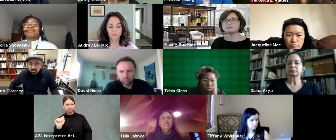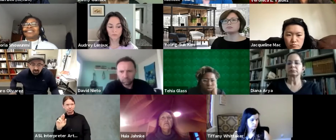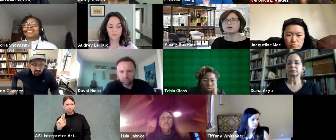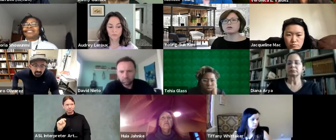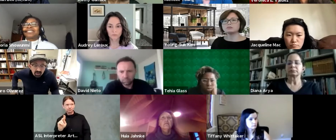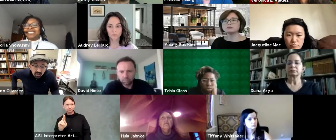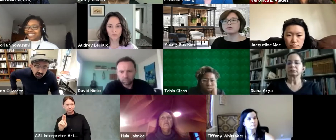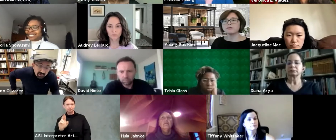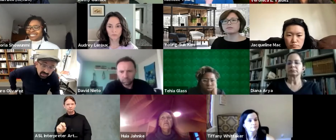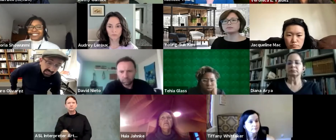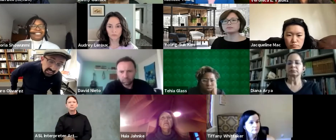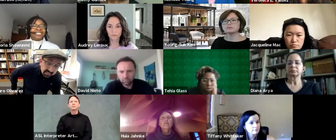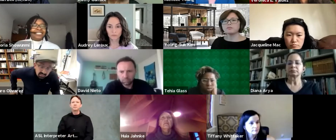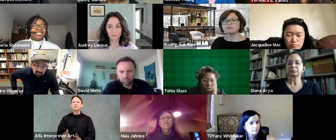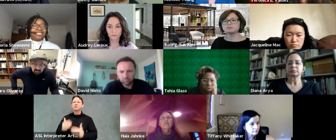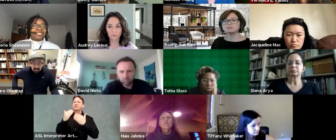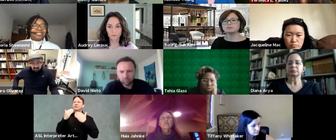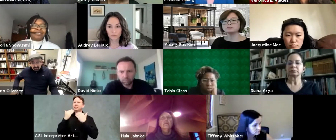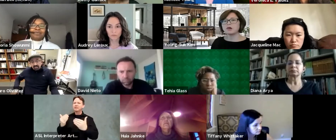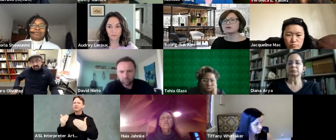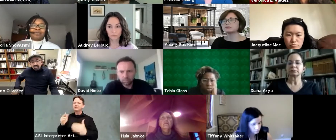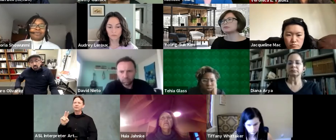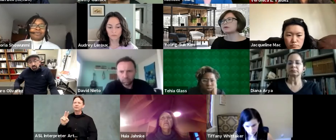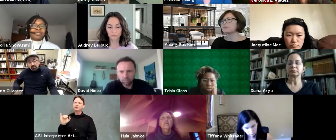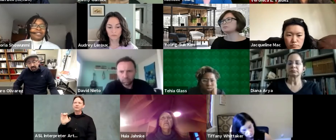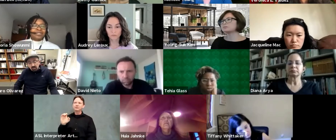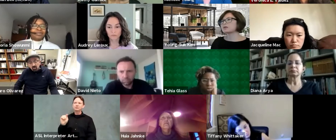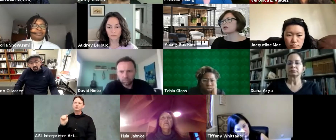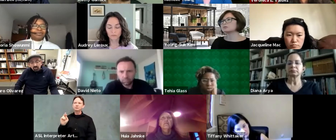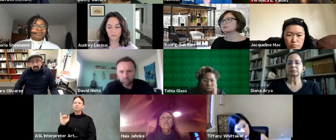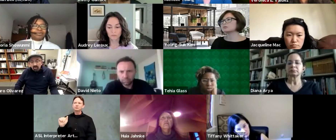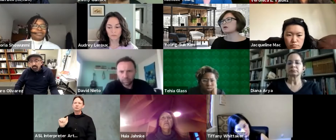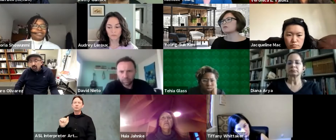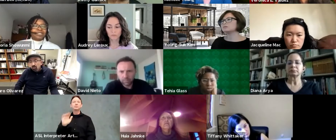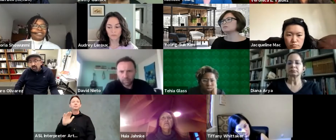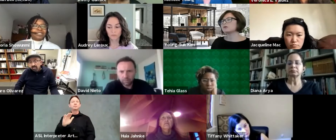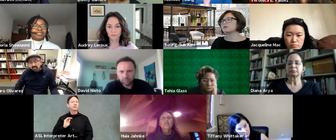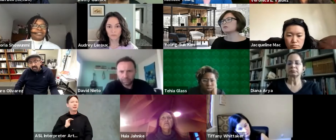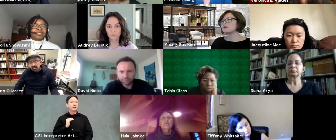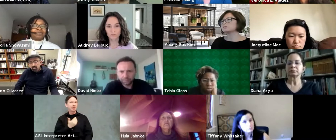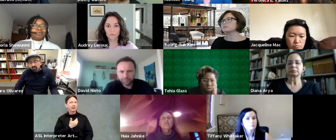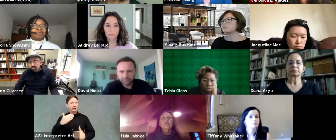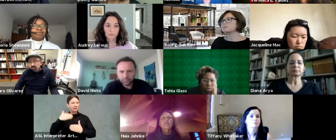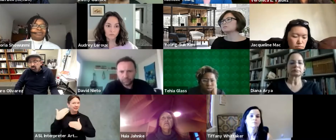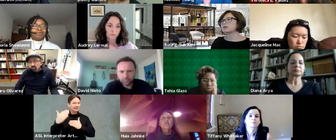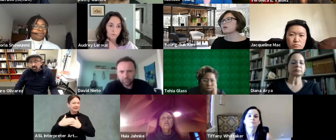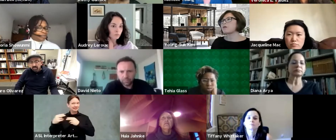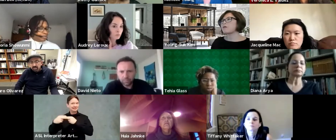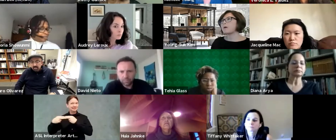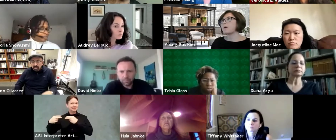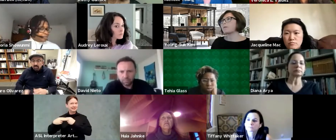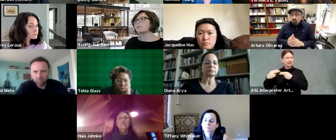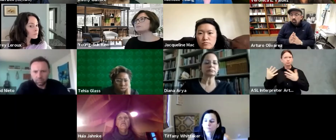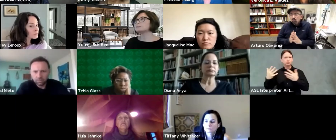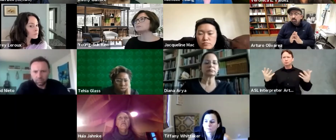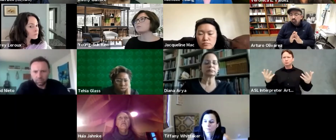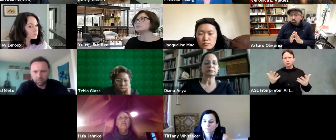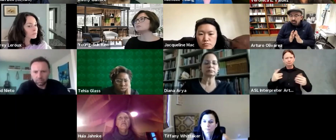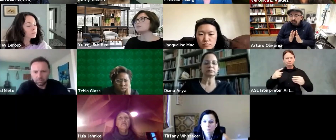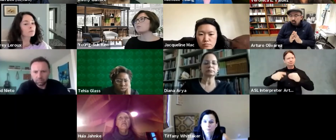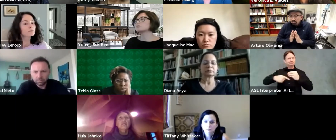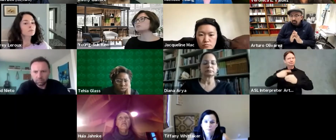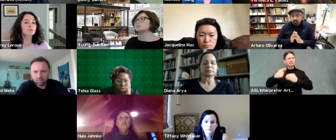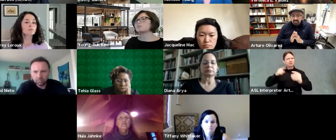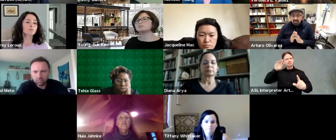Thank you, Victoria. Our next slides will include the whole idea of building community with one of the